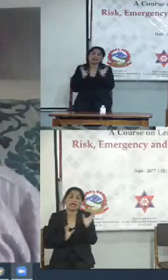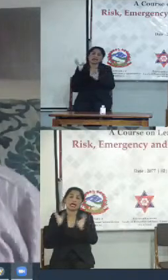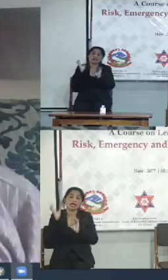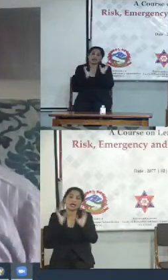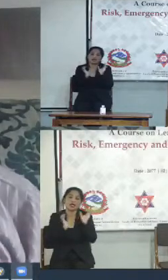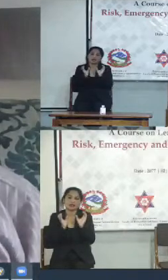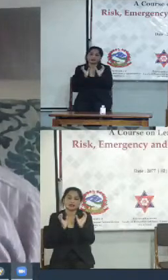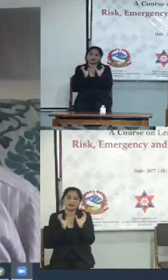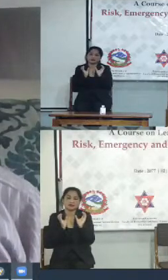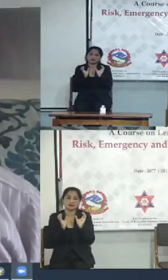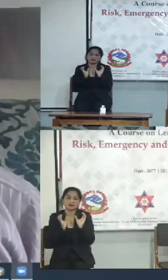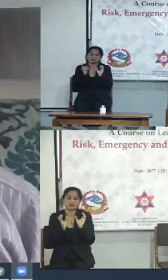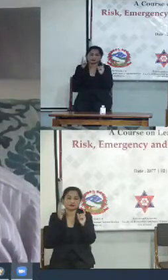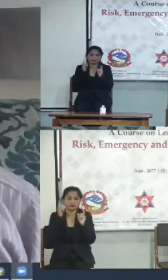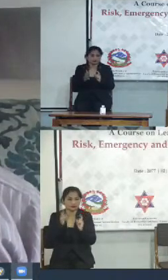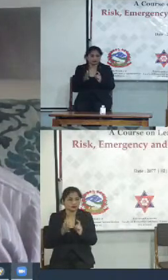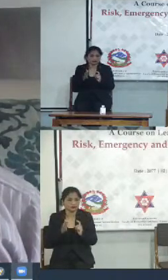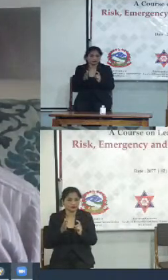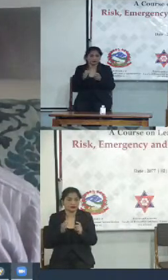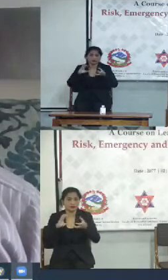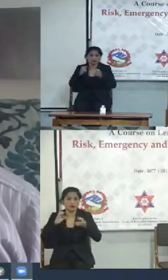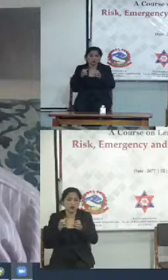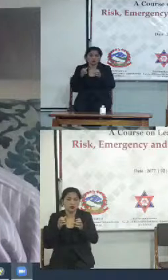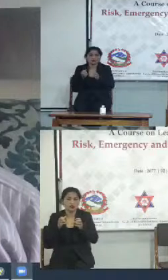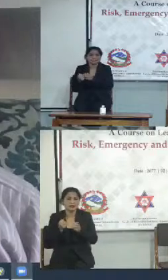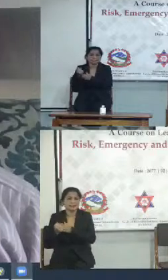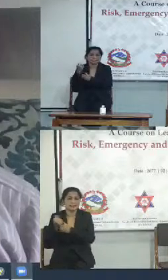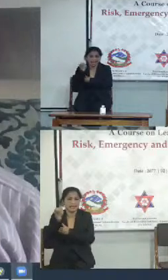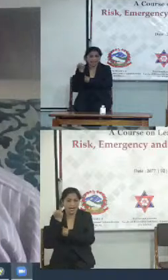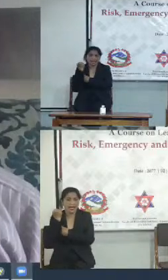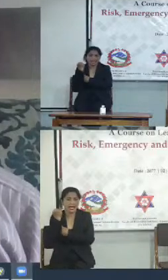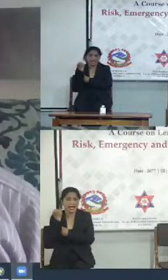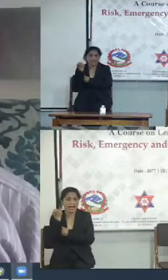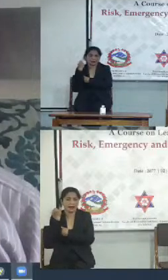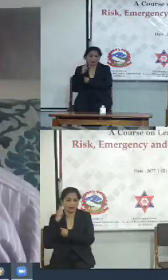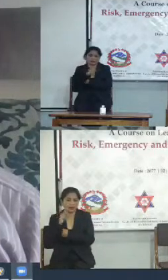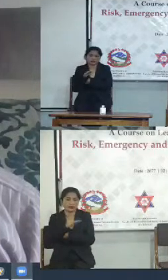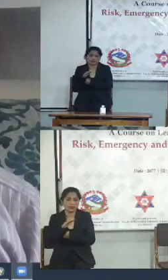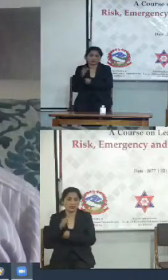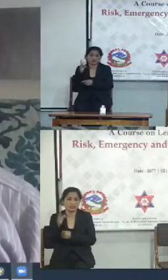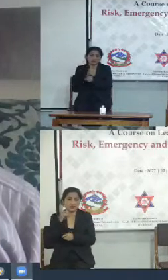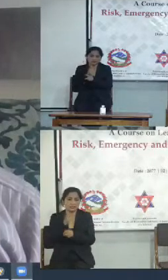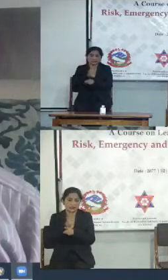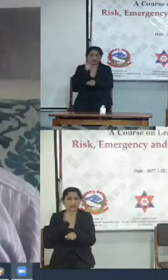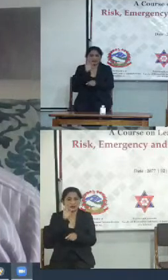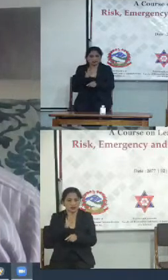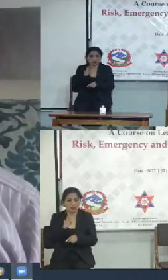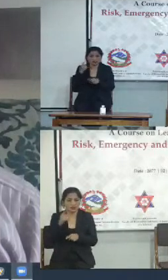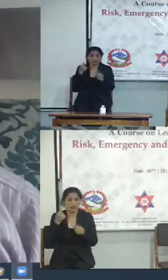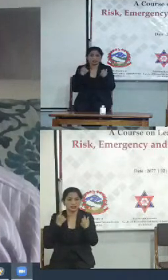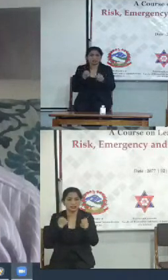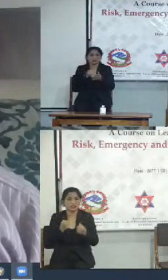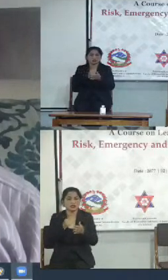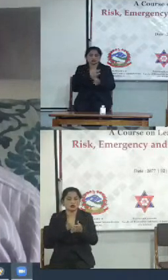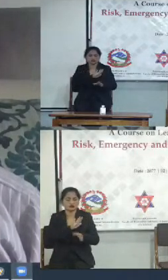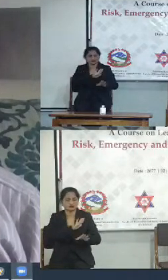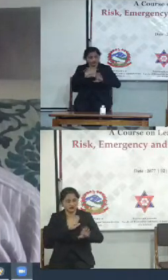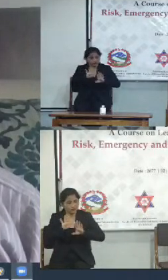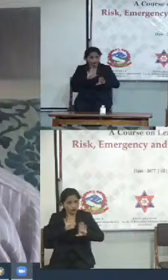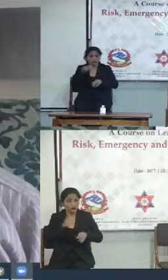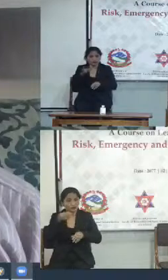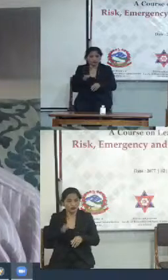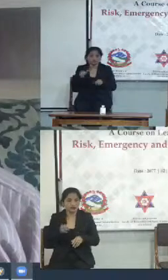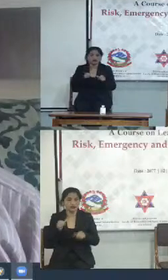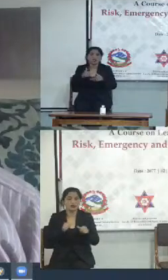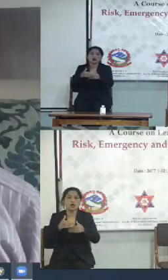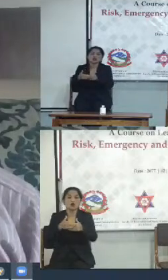But those who are far from technology, but if they are the volunteers or the experts who are nearby, we can also facilitate from that. Thank you